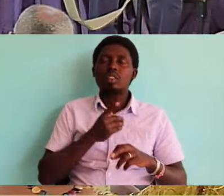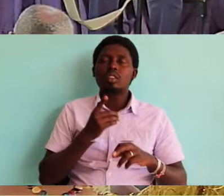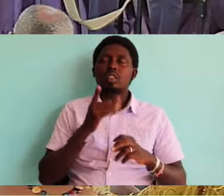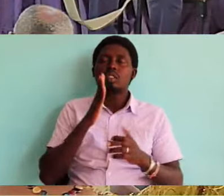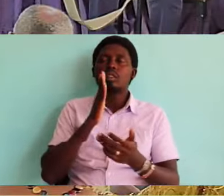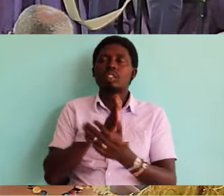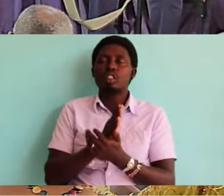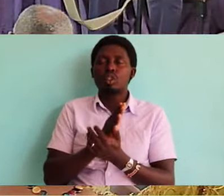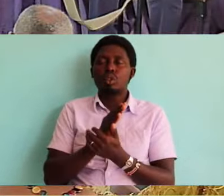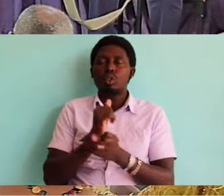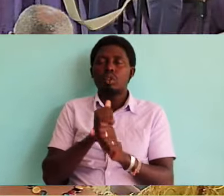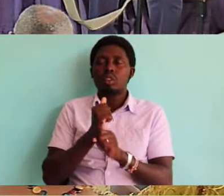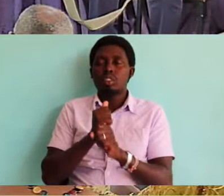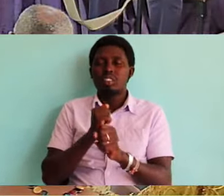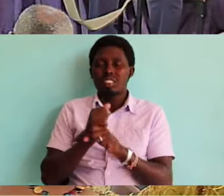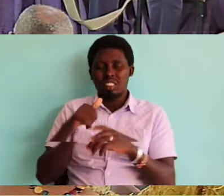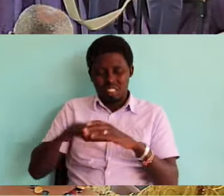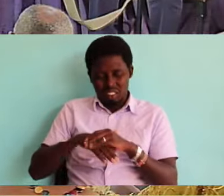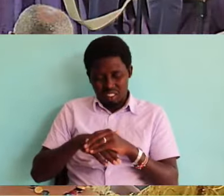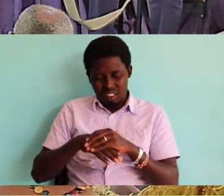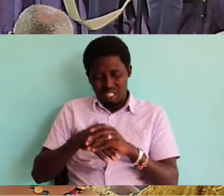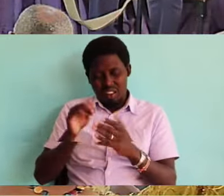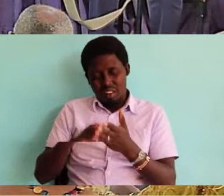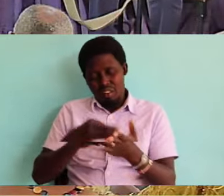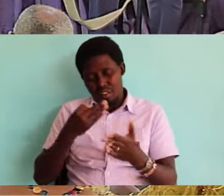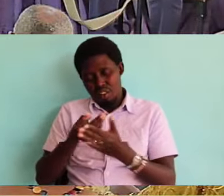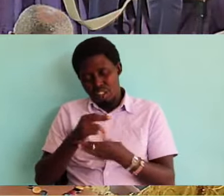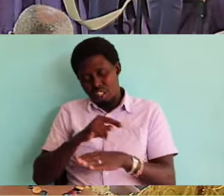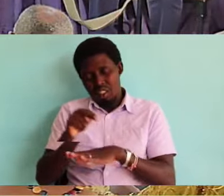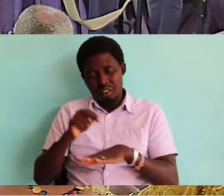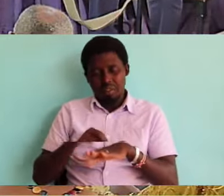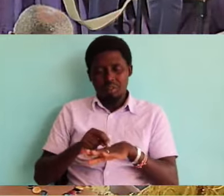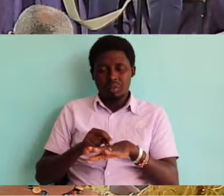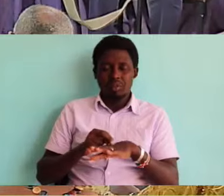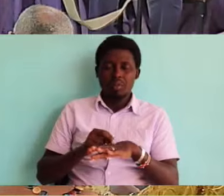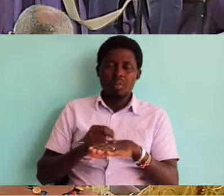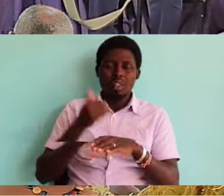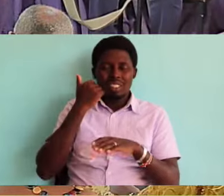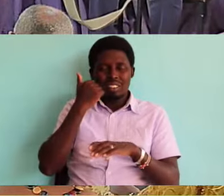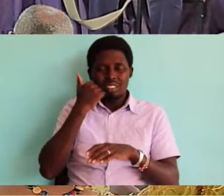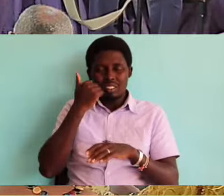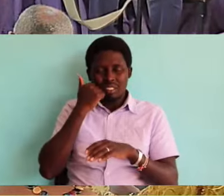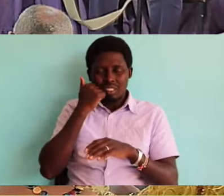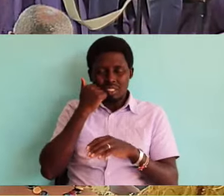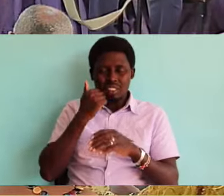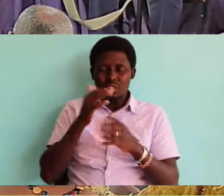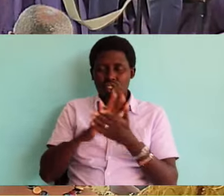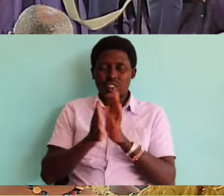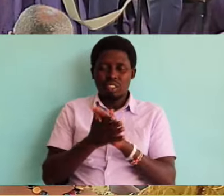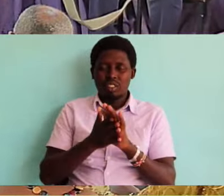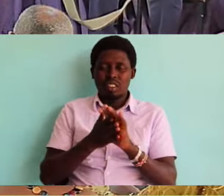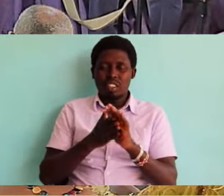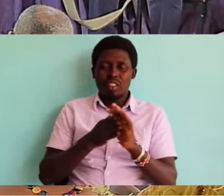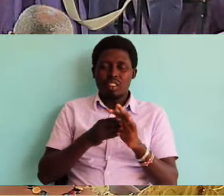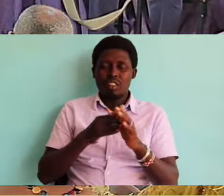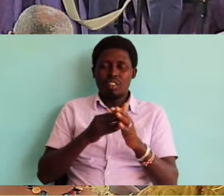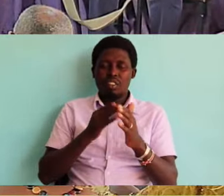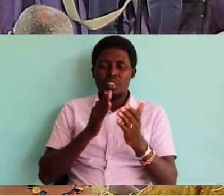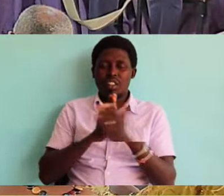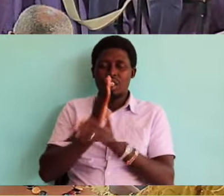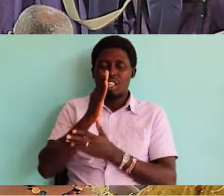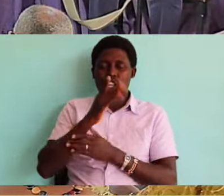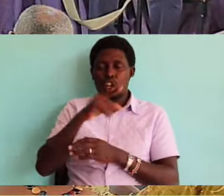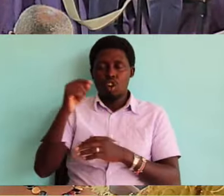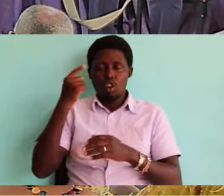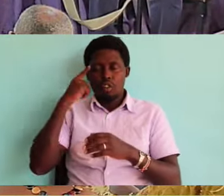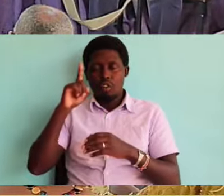devotion. In our fallen nature, may we always seek his forgiveness and strive for righteousness. Go forth in